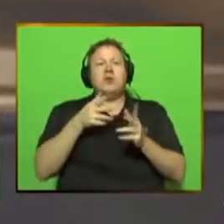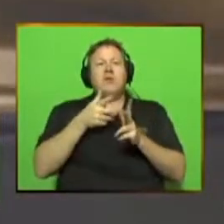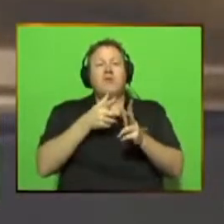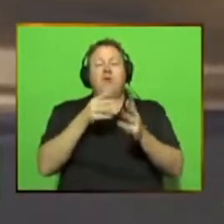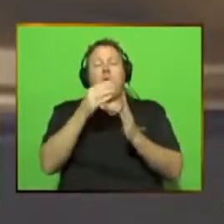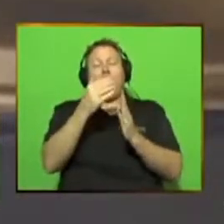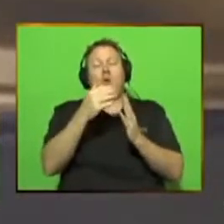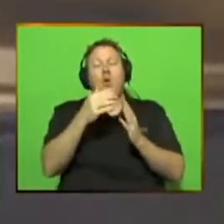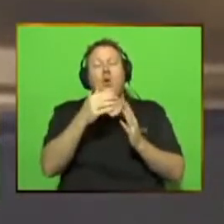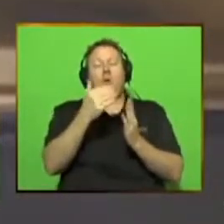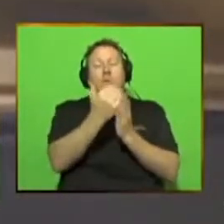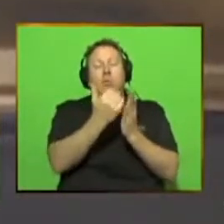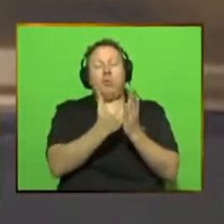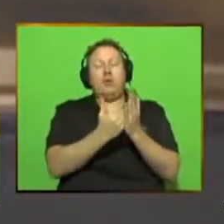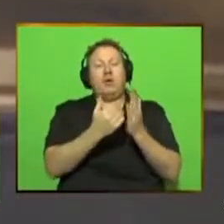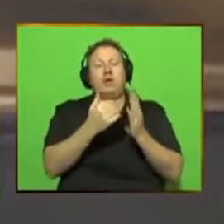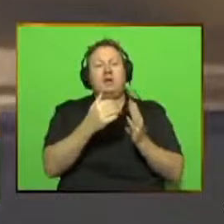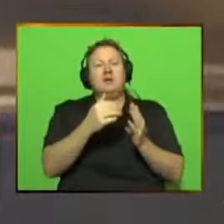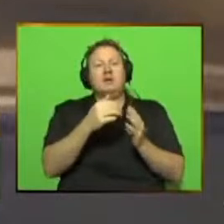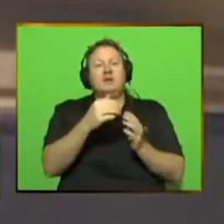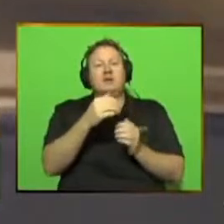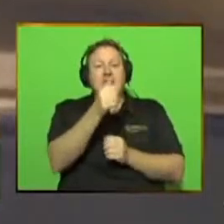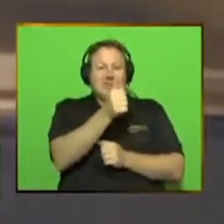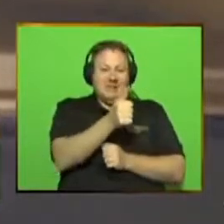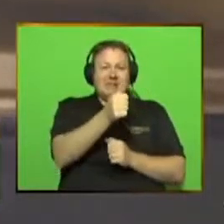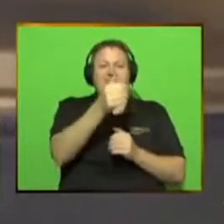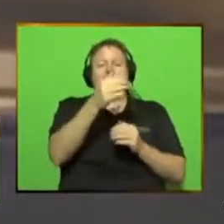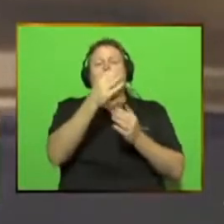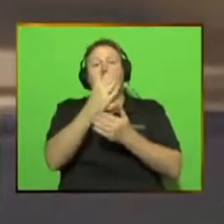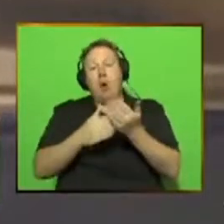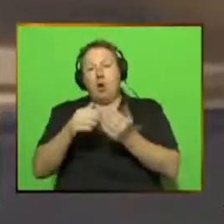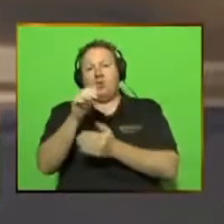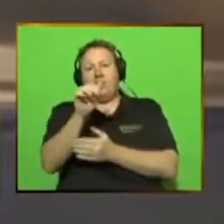6 of Part A of Schedule 3